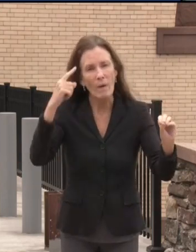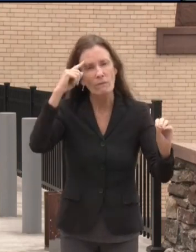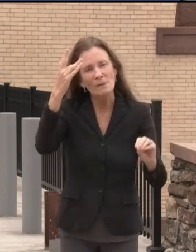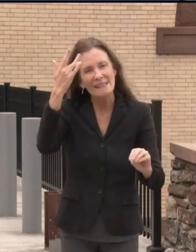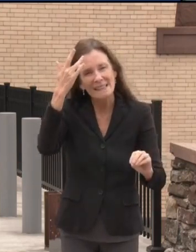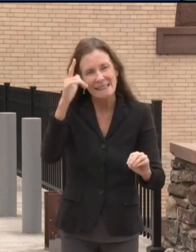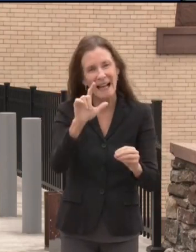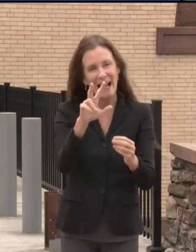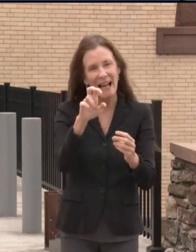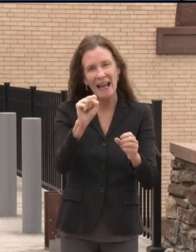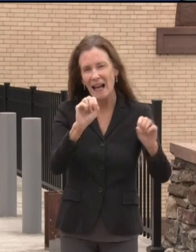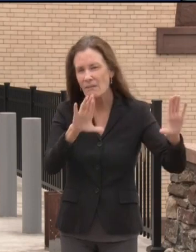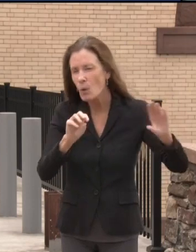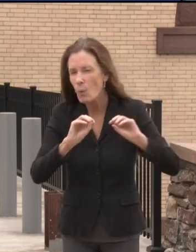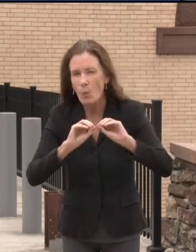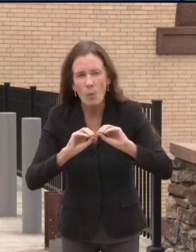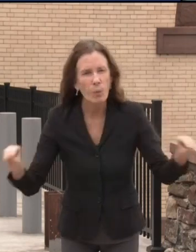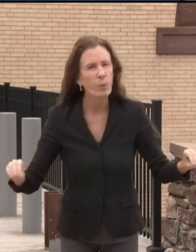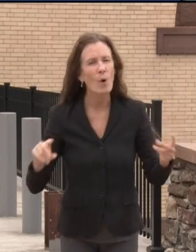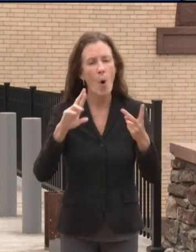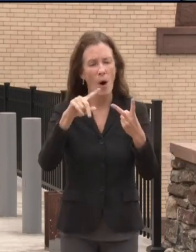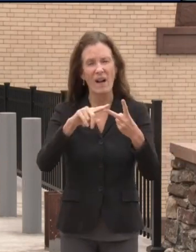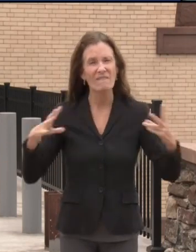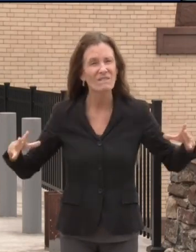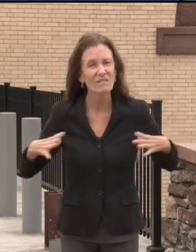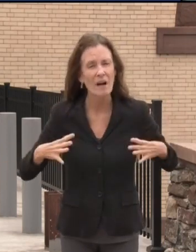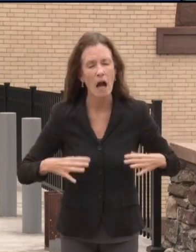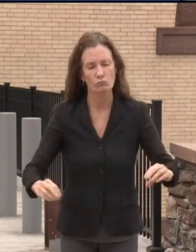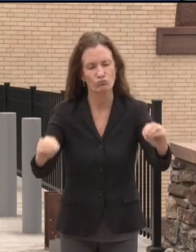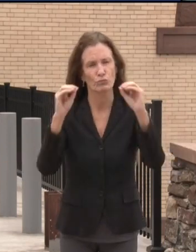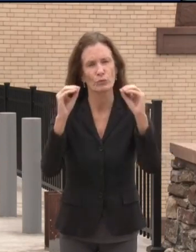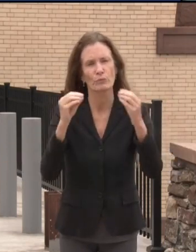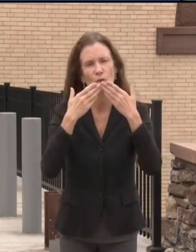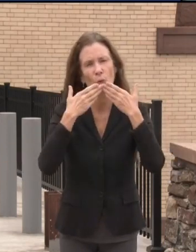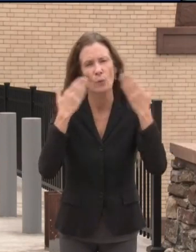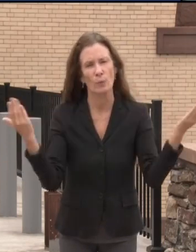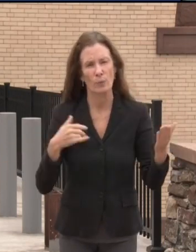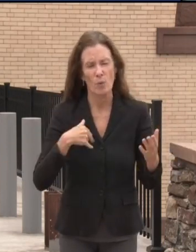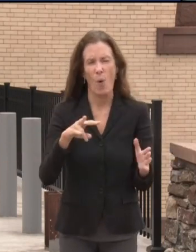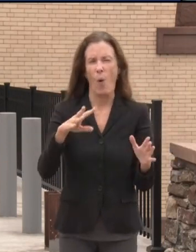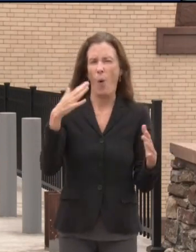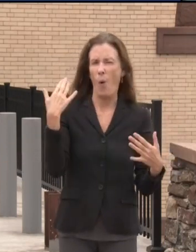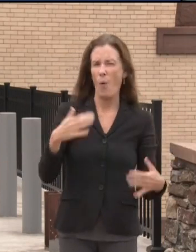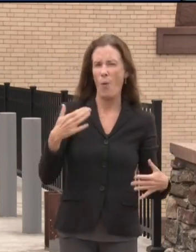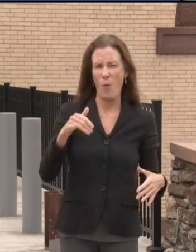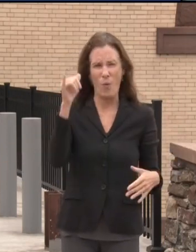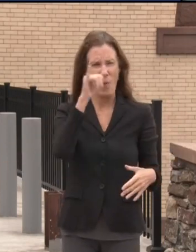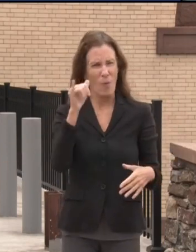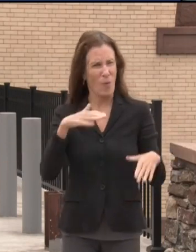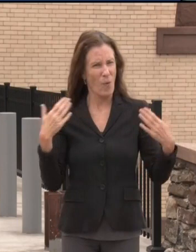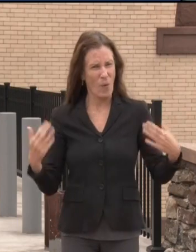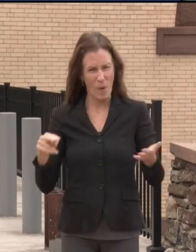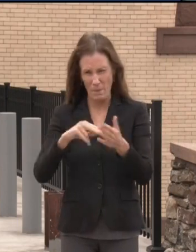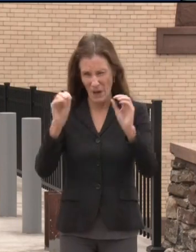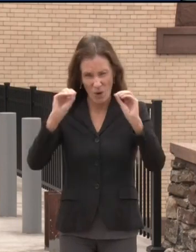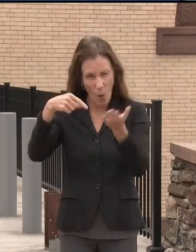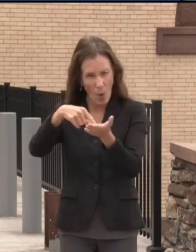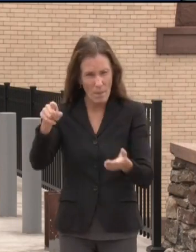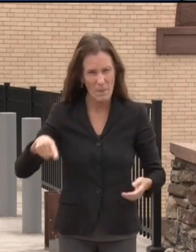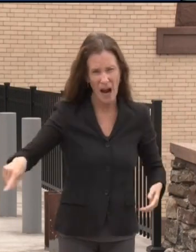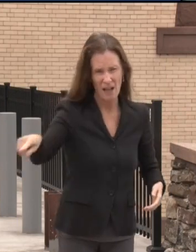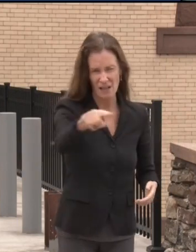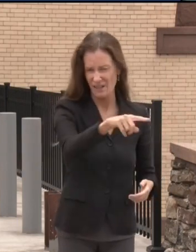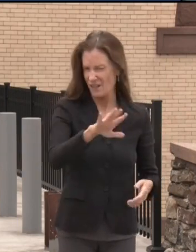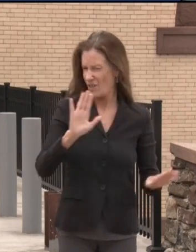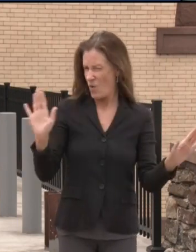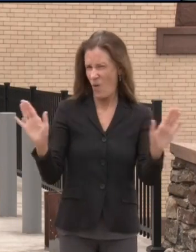pay, not for vacation, not for anything. And that means if they don't work, they don't get paid. Nothing. And if